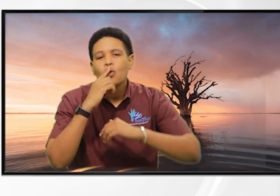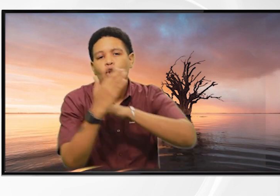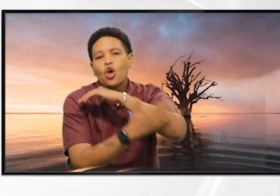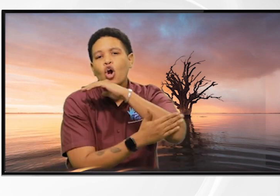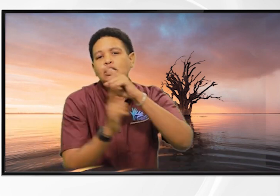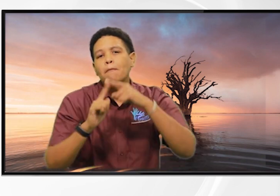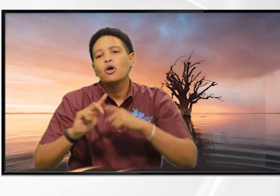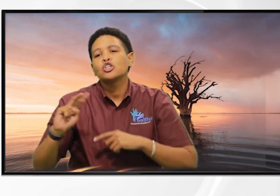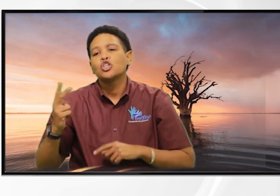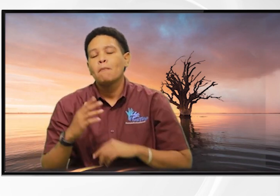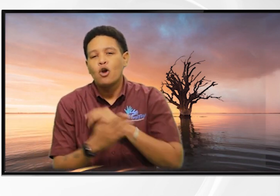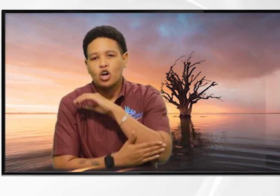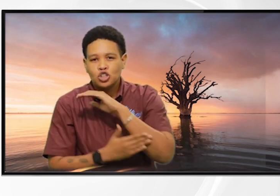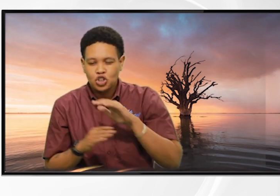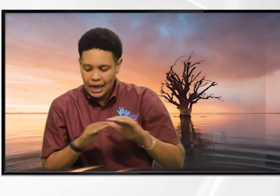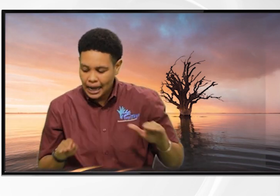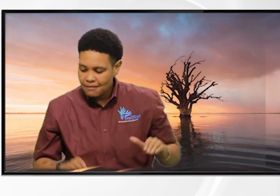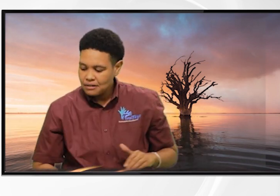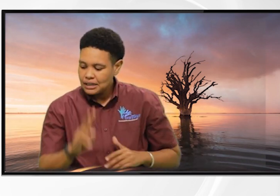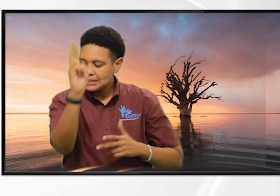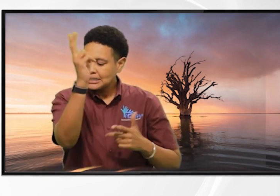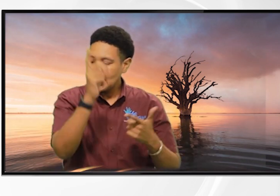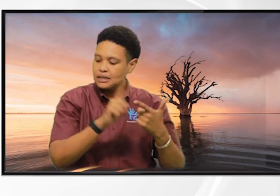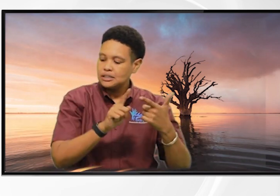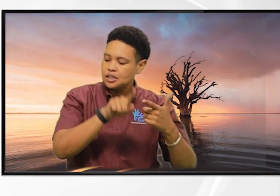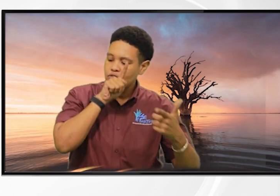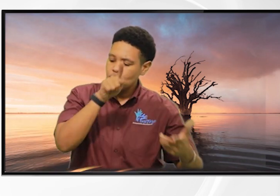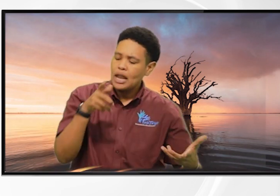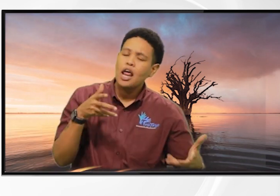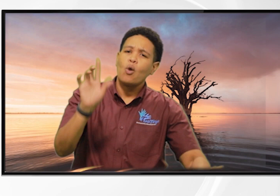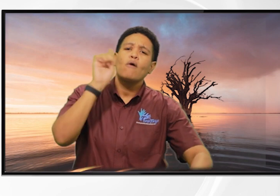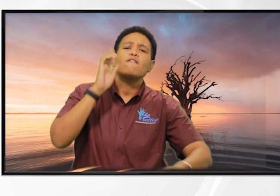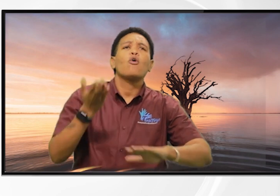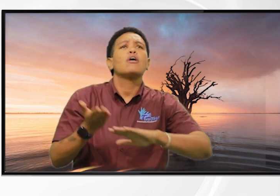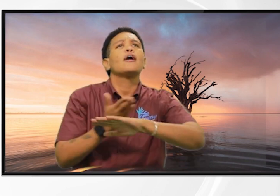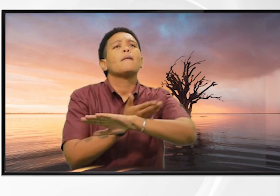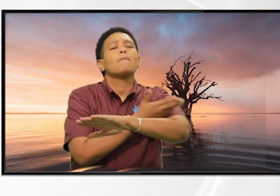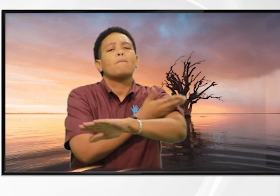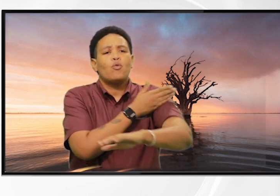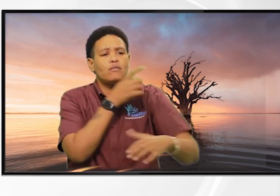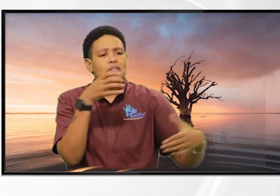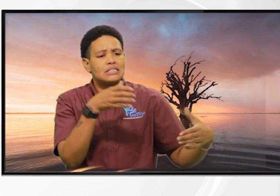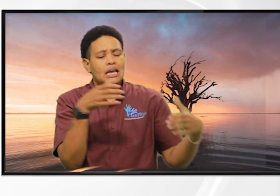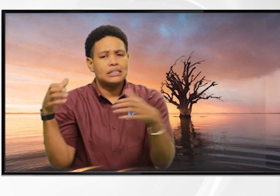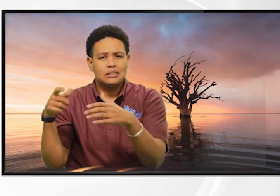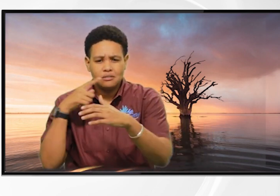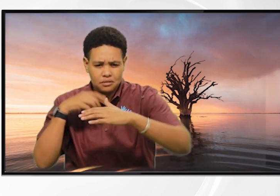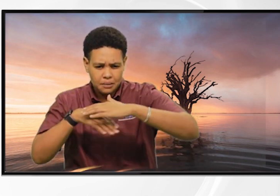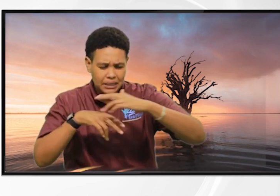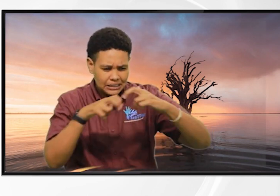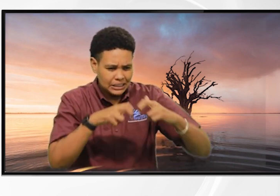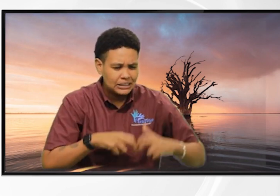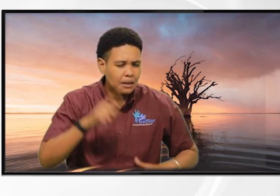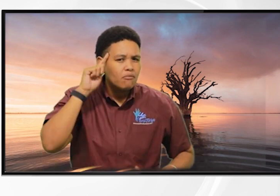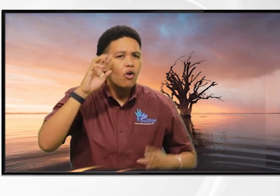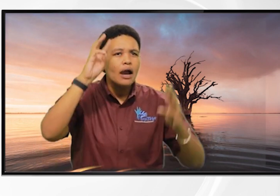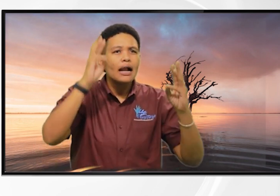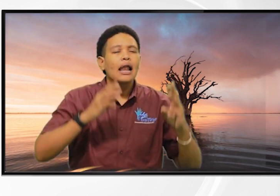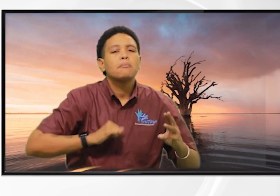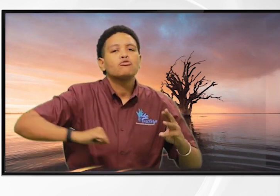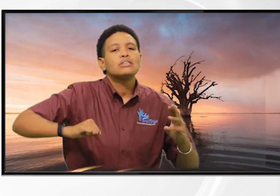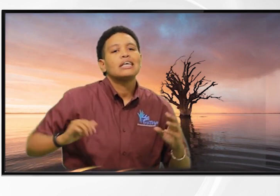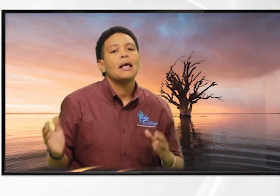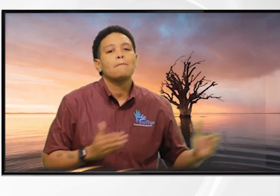and sub-country level, and 2. Allow for improved sector-based assessments for climate resilient planning